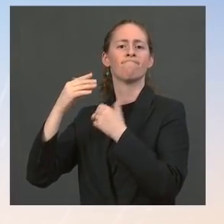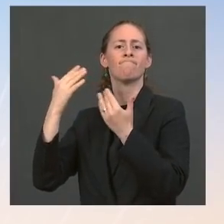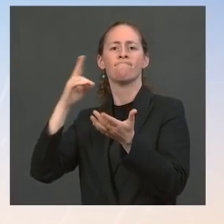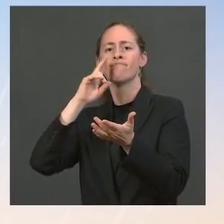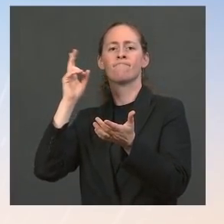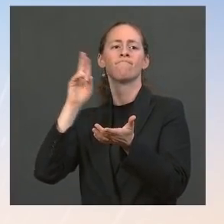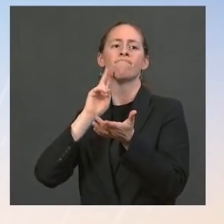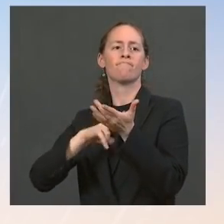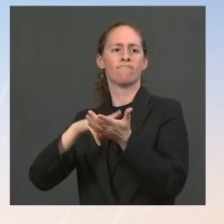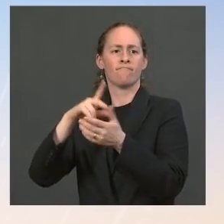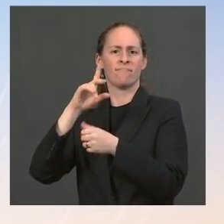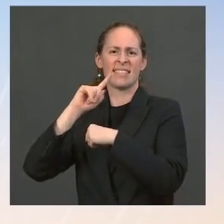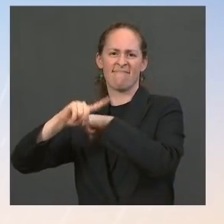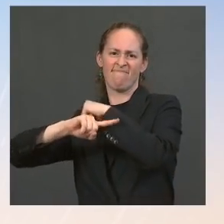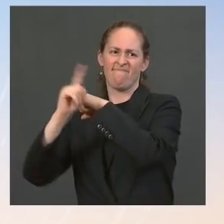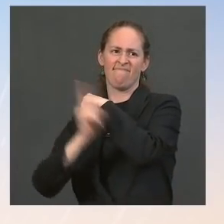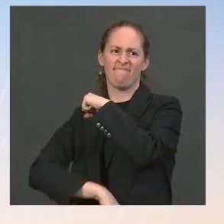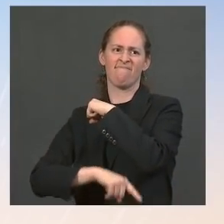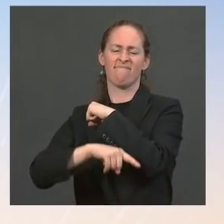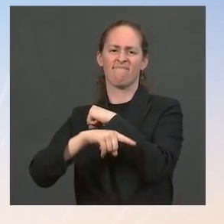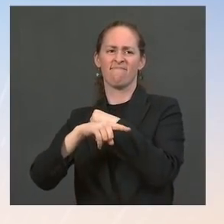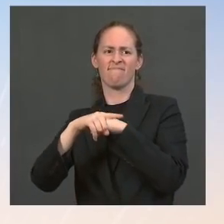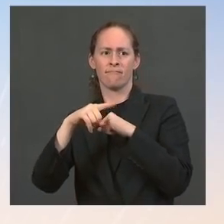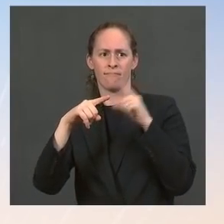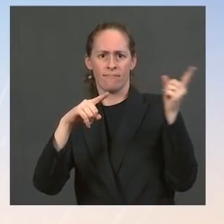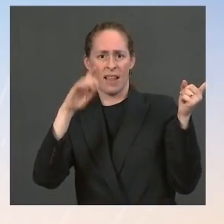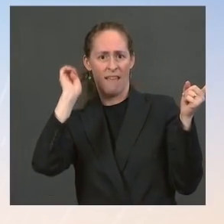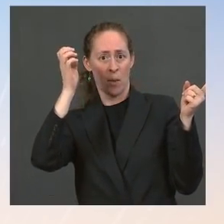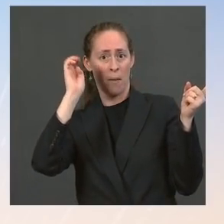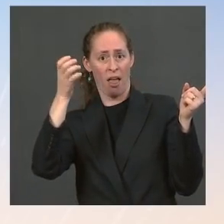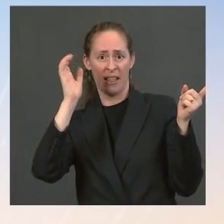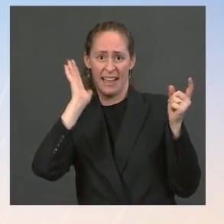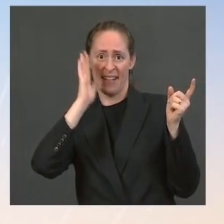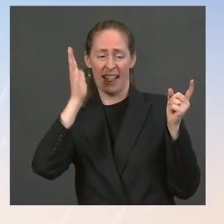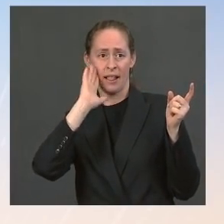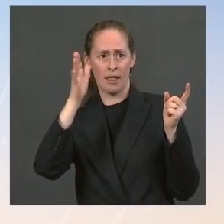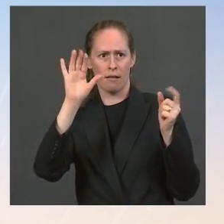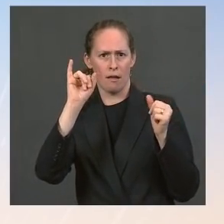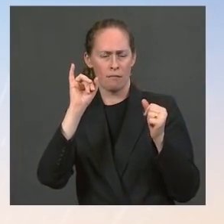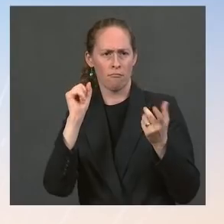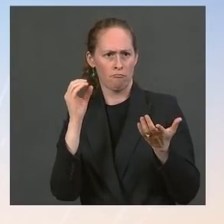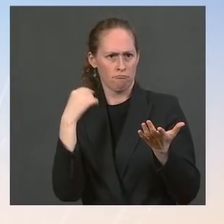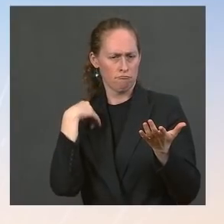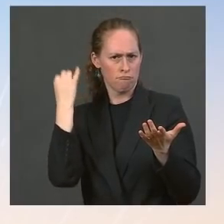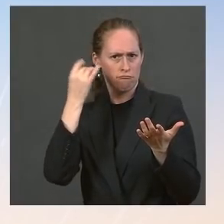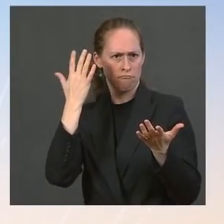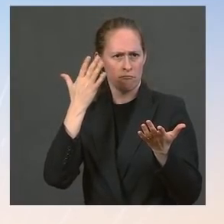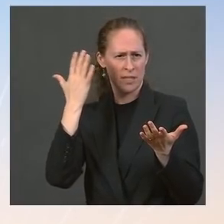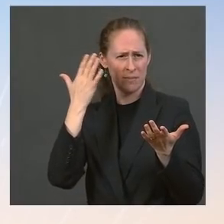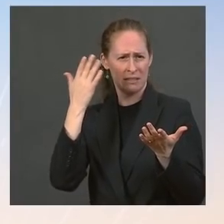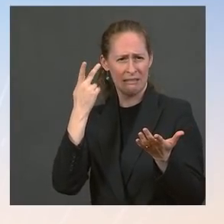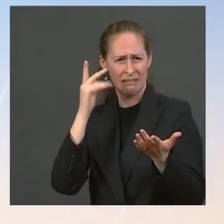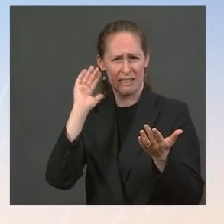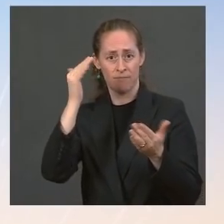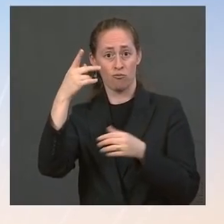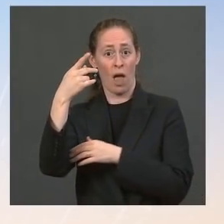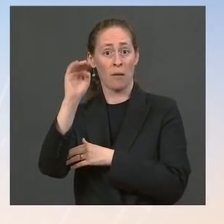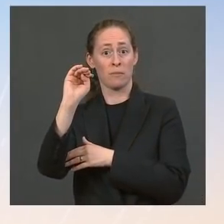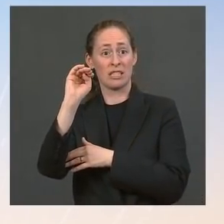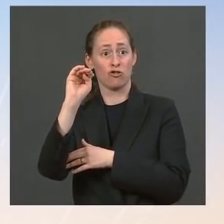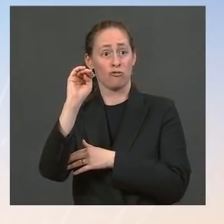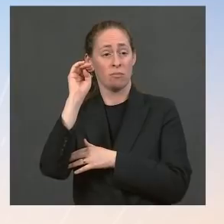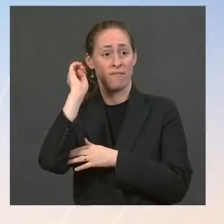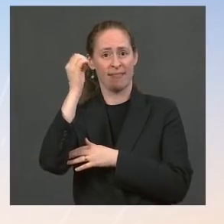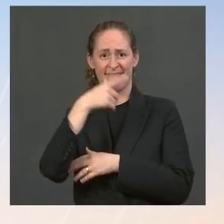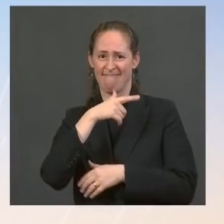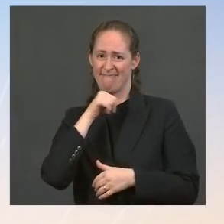in Ethiopia. But right now, it doesn't seem the Prime Minister of Ethiopia, Abiy Ahmed, is interested in peace. He refused to meet